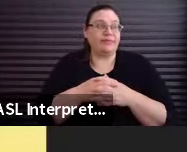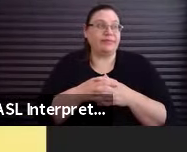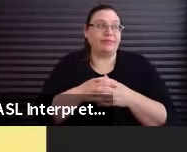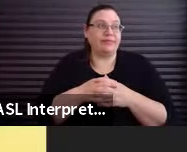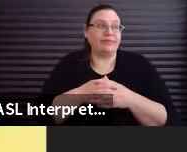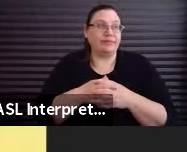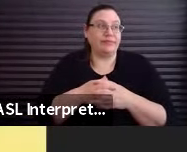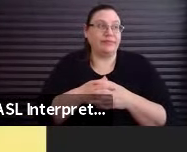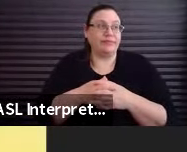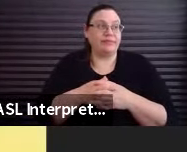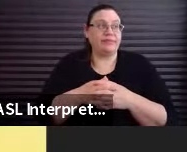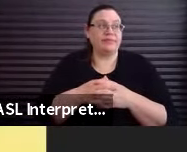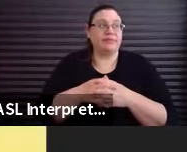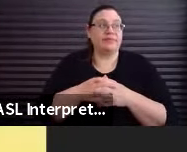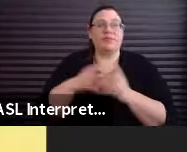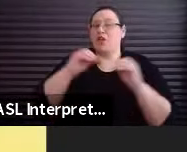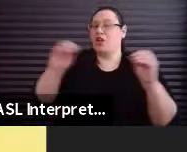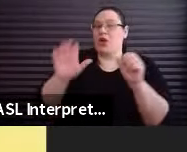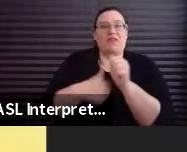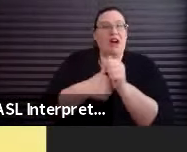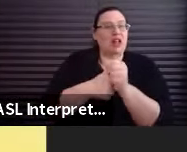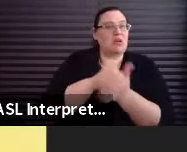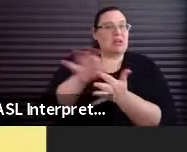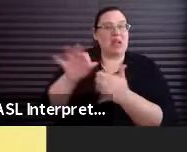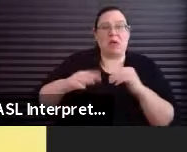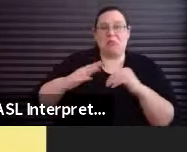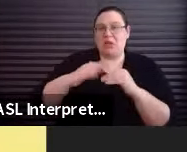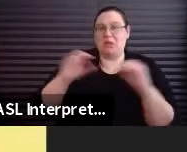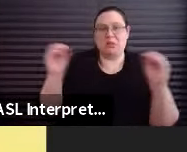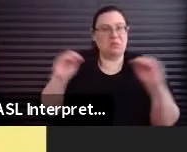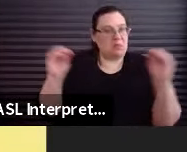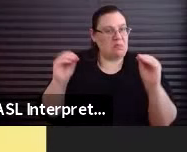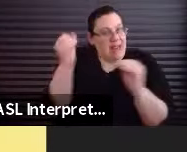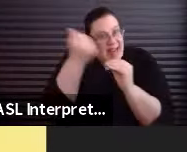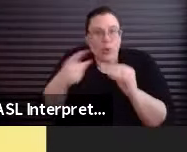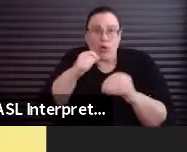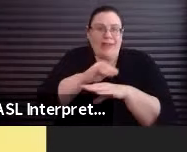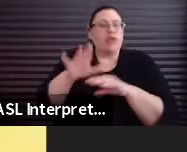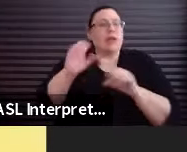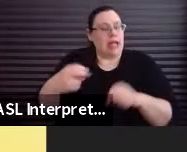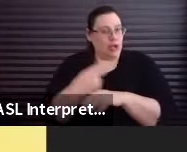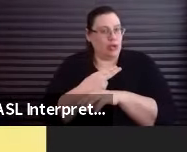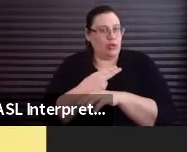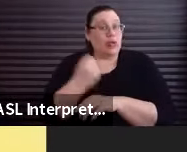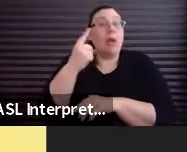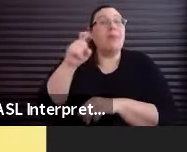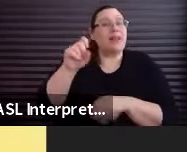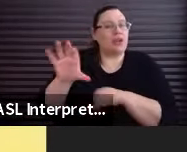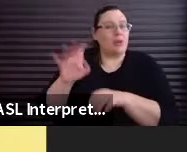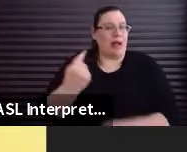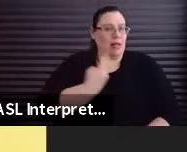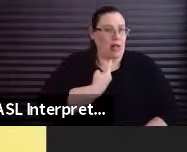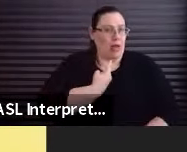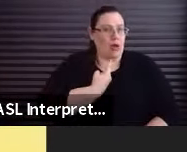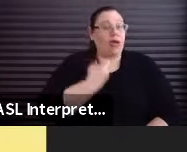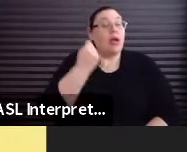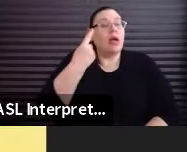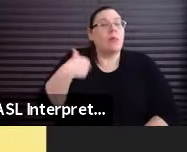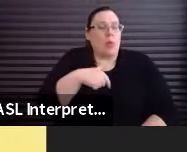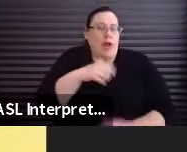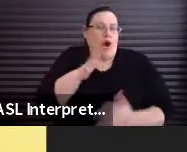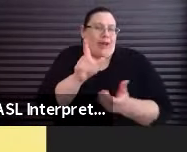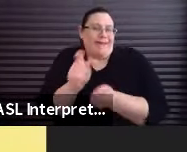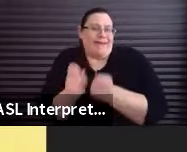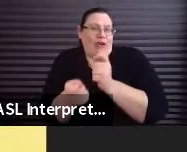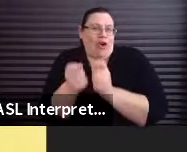There is no follower account minimum. Any influencer can use this. They do have to do it alone, but we are evolving this